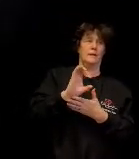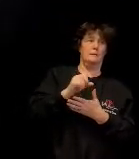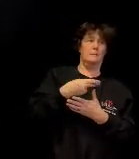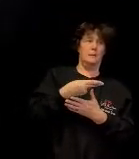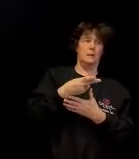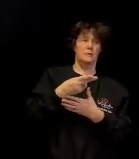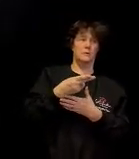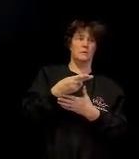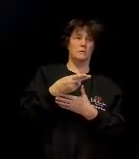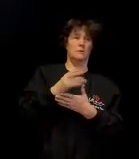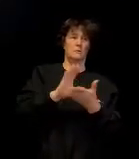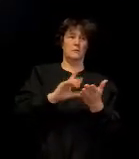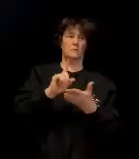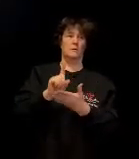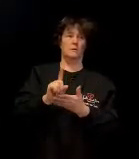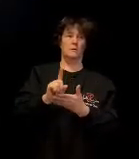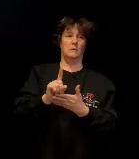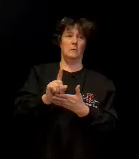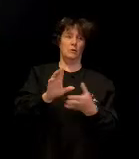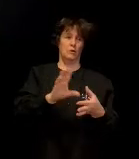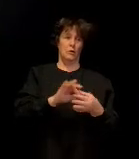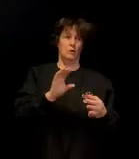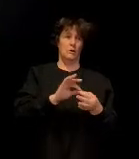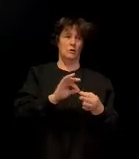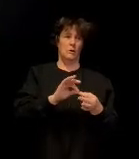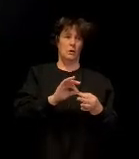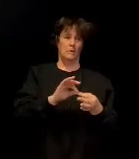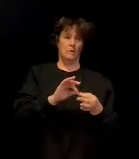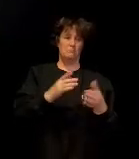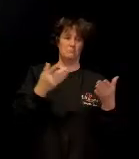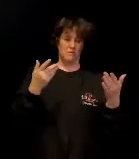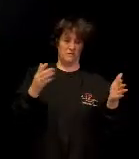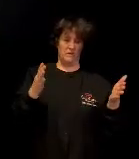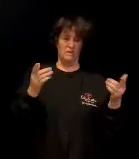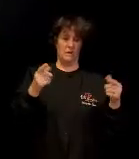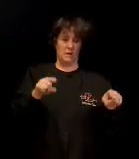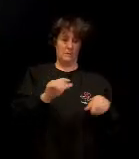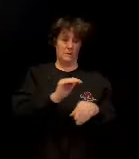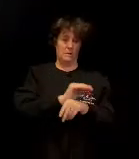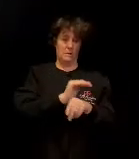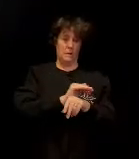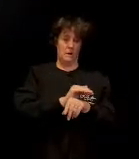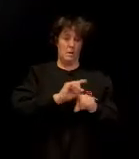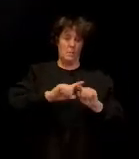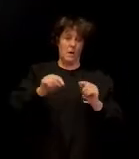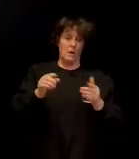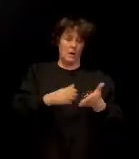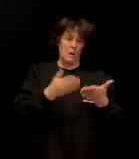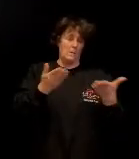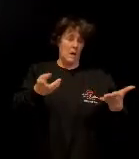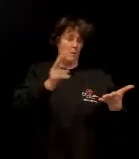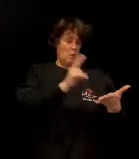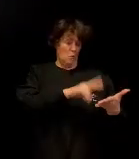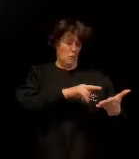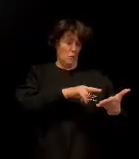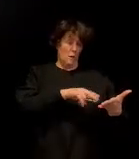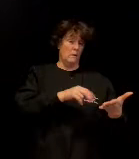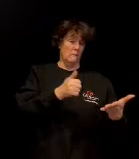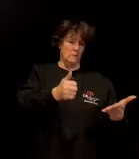Scripture's already basically being quoted tonight, but let's turn there and look at this.